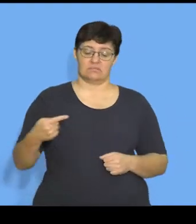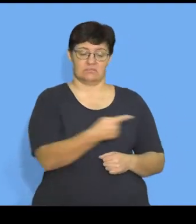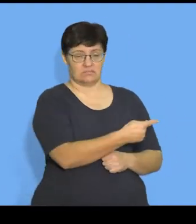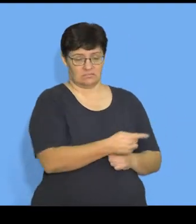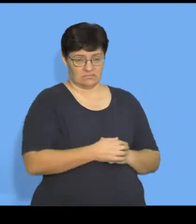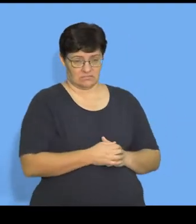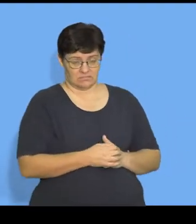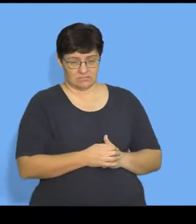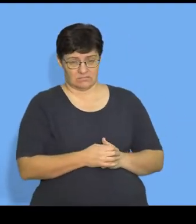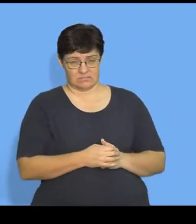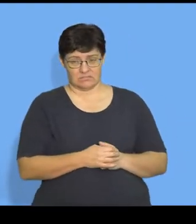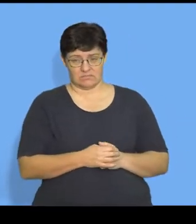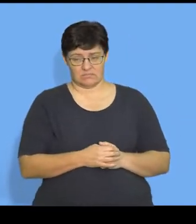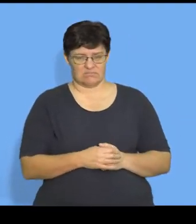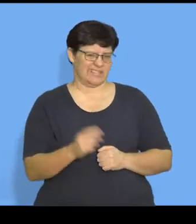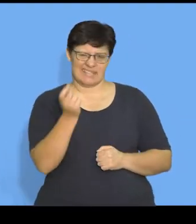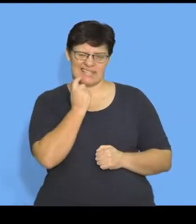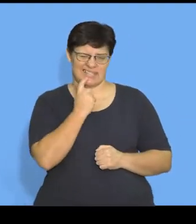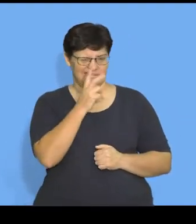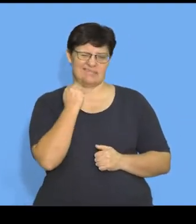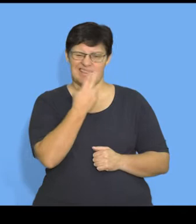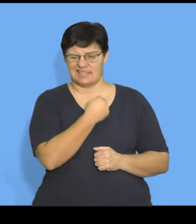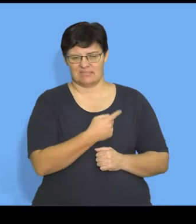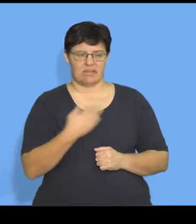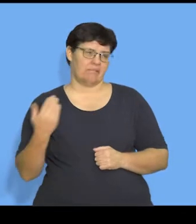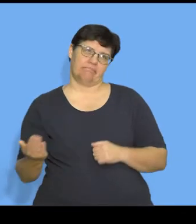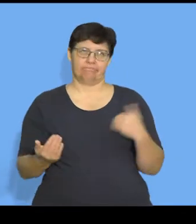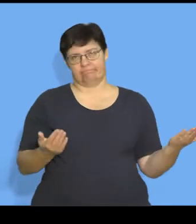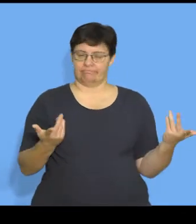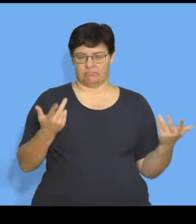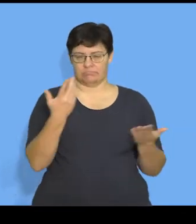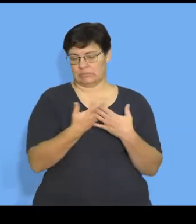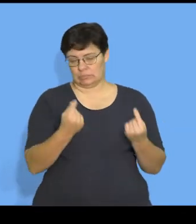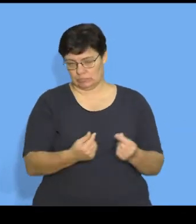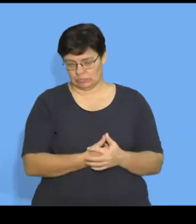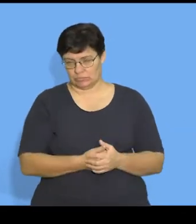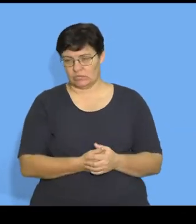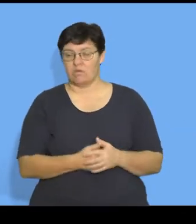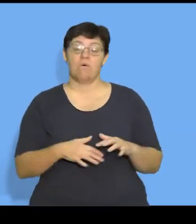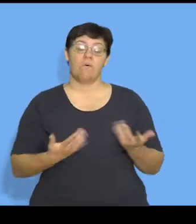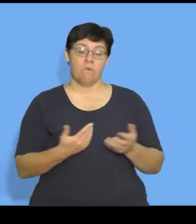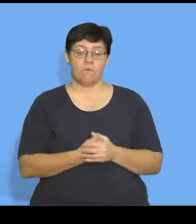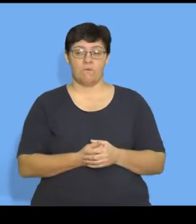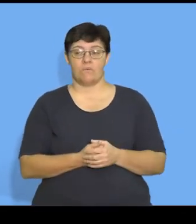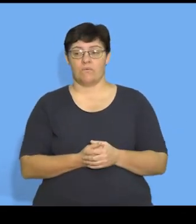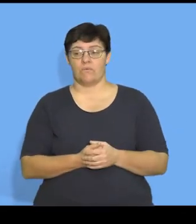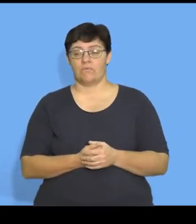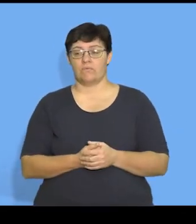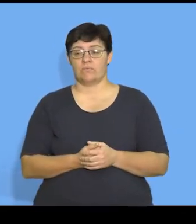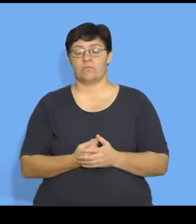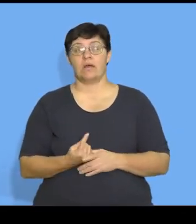left. Those are easy, those are nice. Left, right, we can do that. Or of course we can go